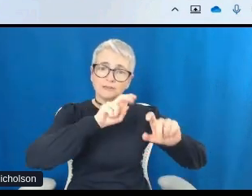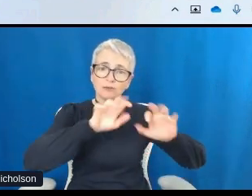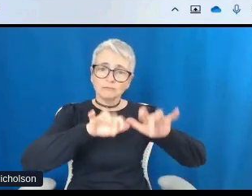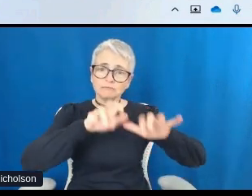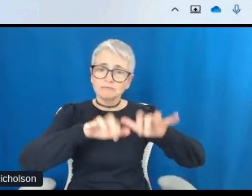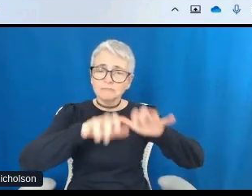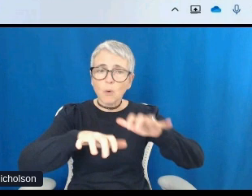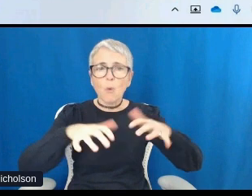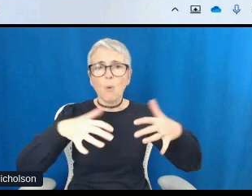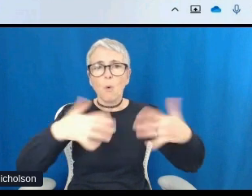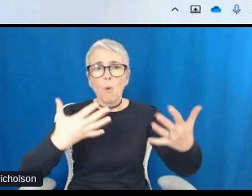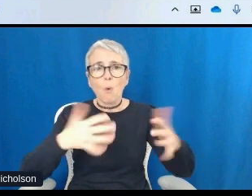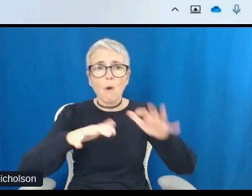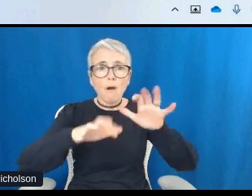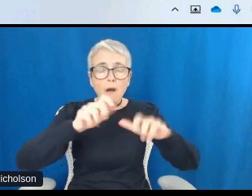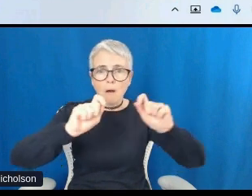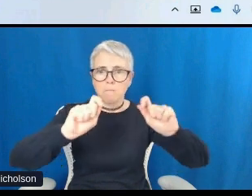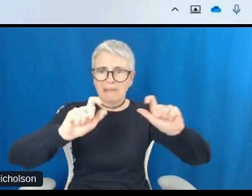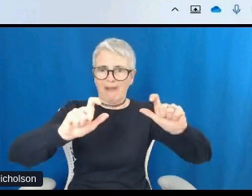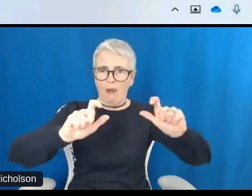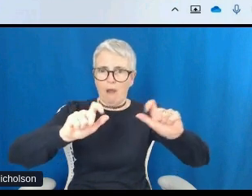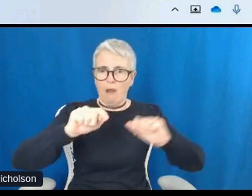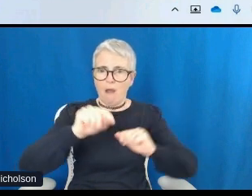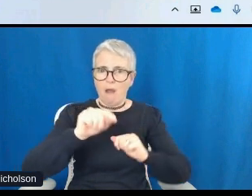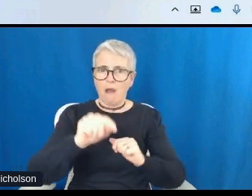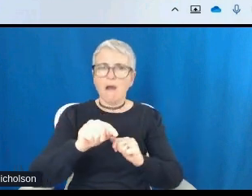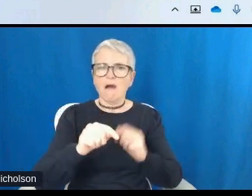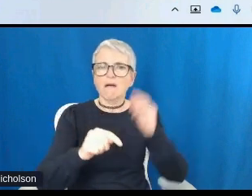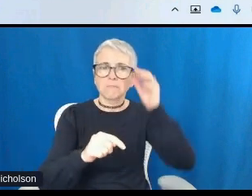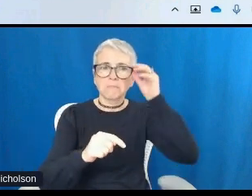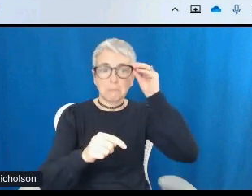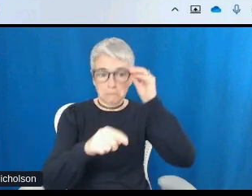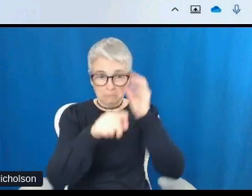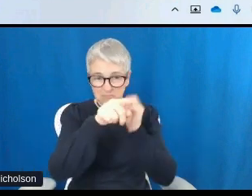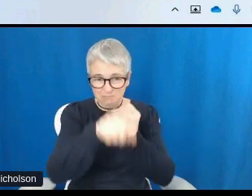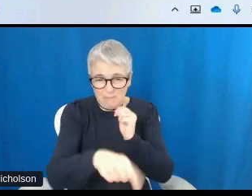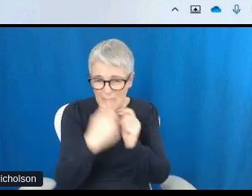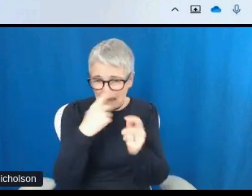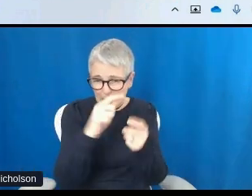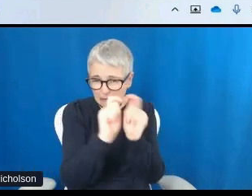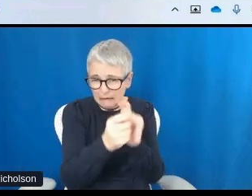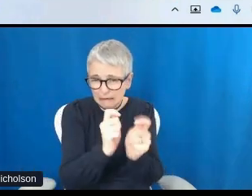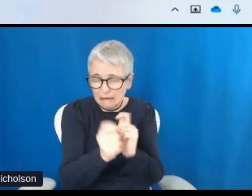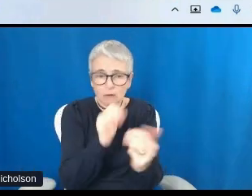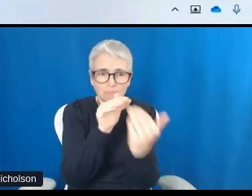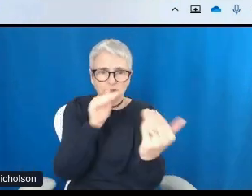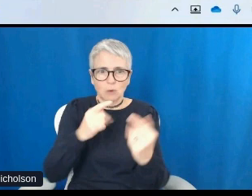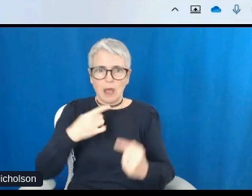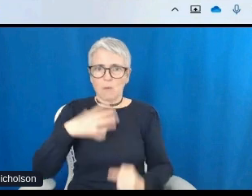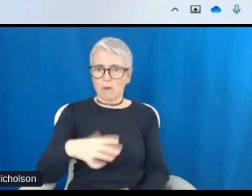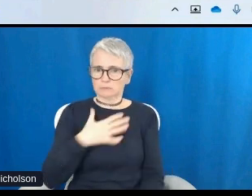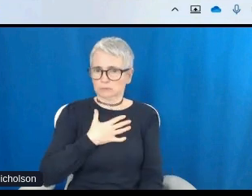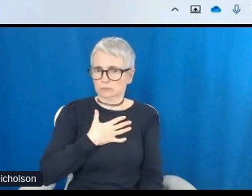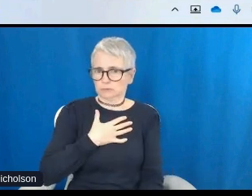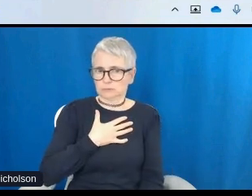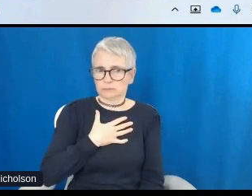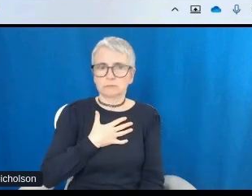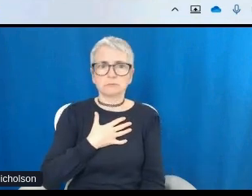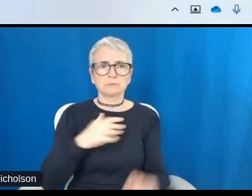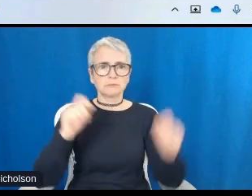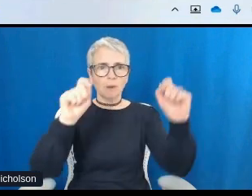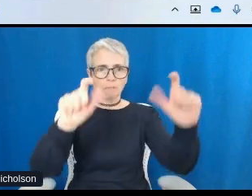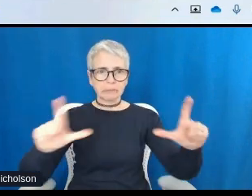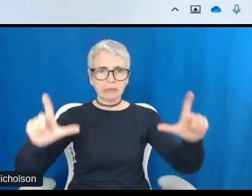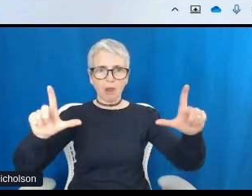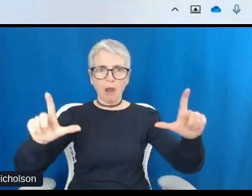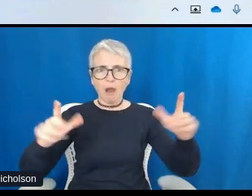the text itself to be bigger. Whatever it is that I want to do, I can adjust that here, and then obviously make the window bigger as